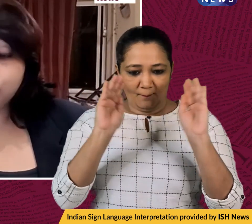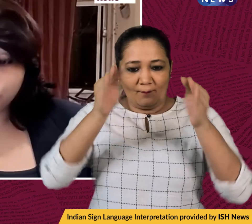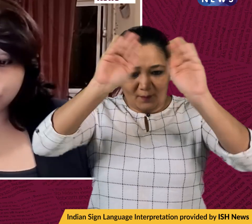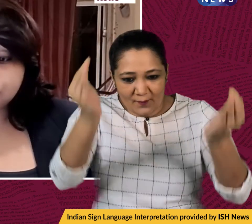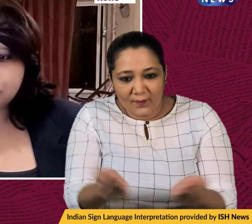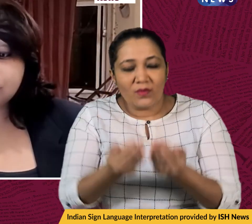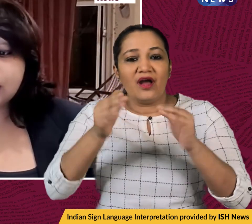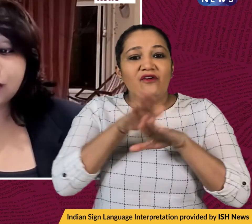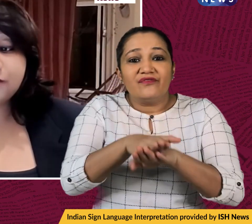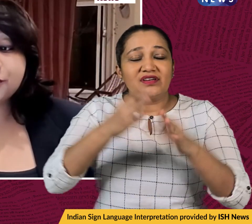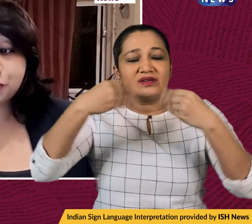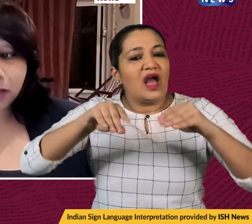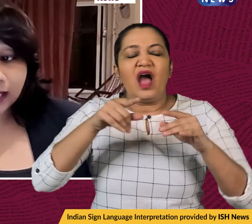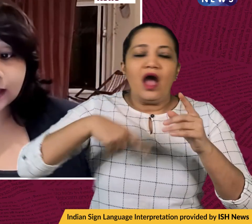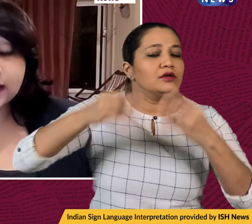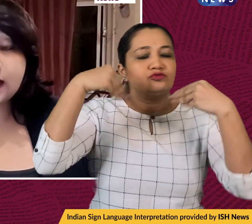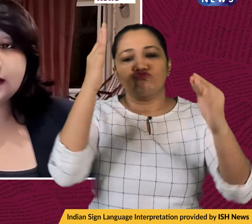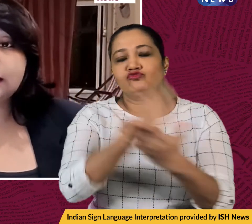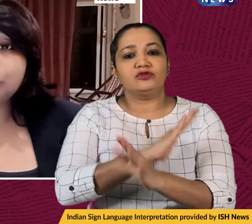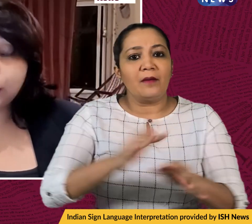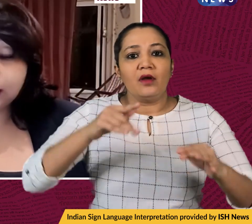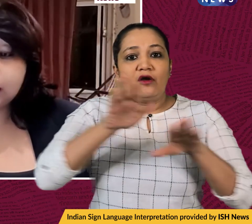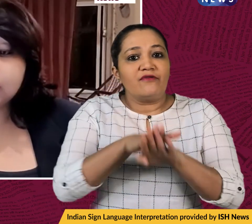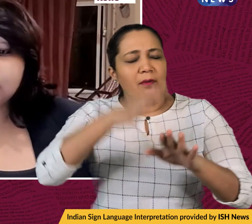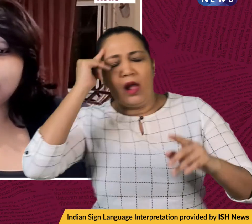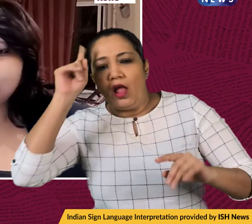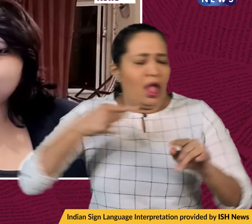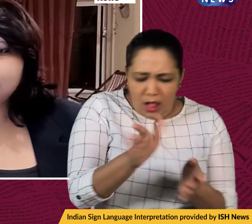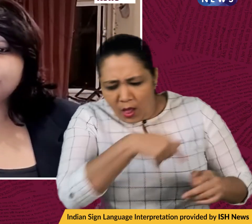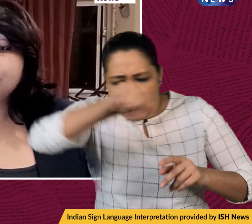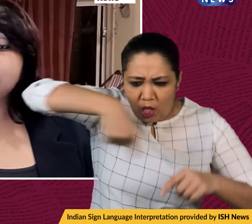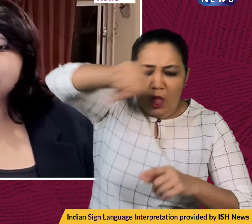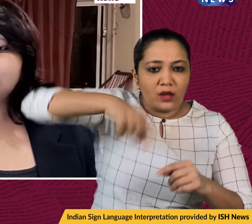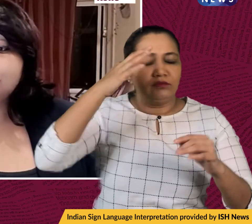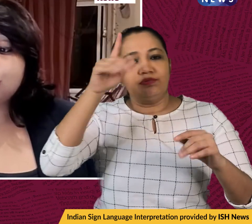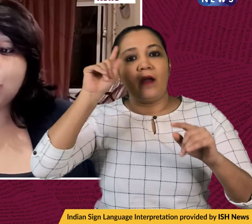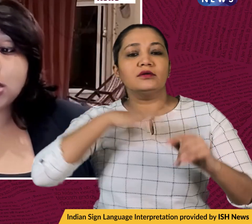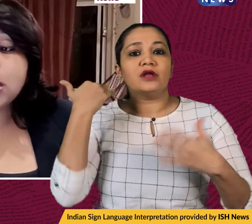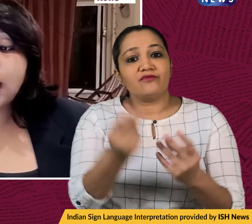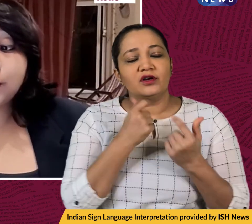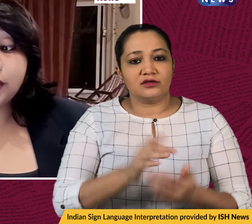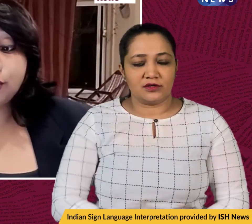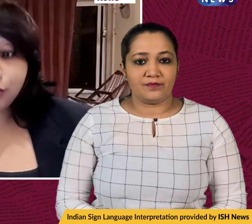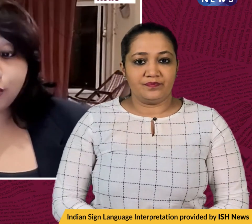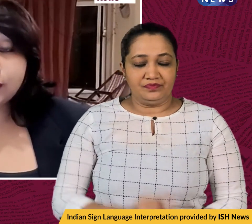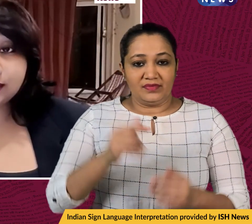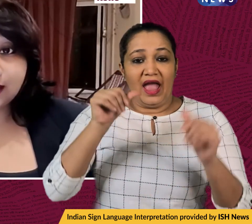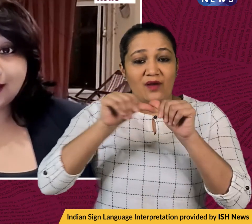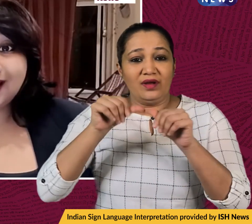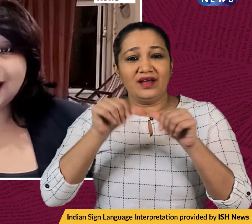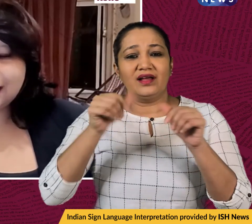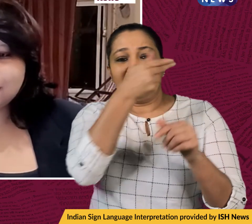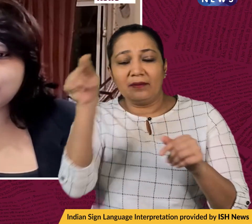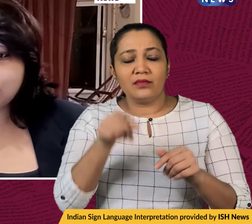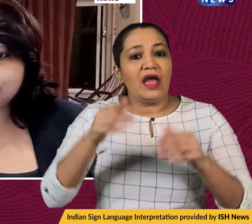fish bowls because they drive fish mad and kill them quickly. Now, Agrobiothers Laboratoire will no longer